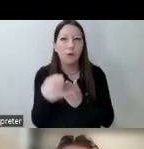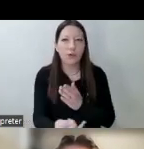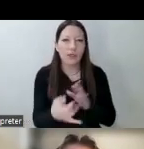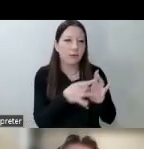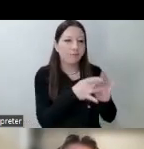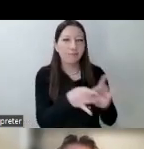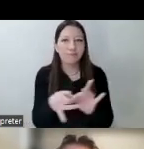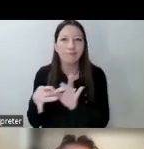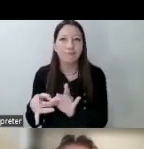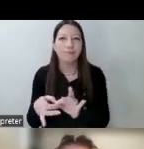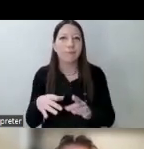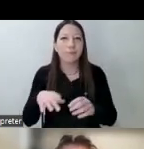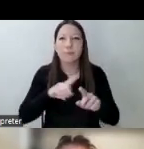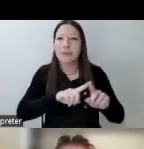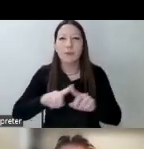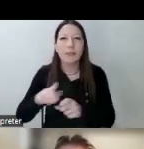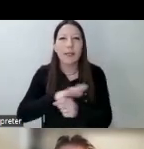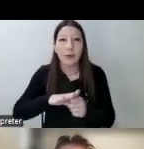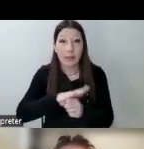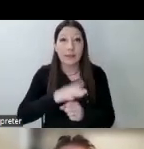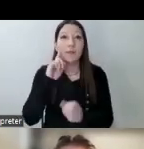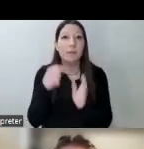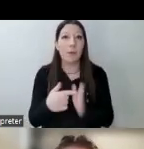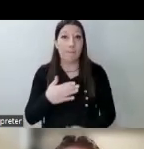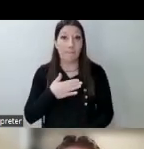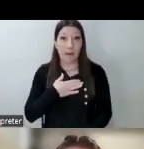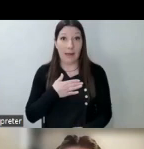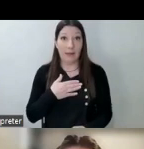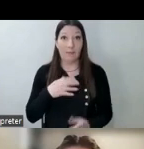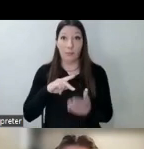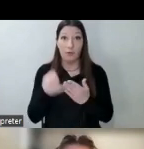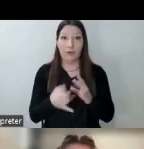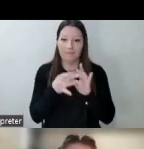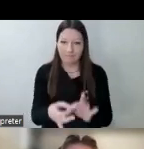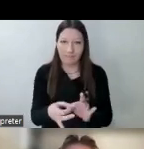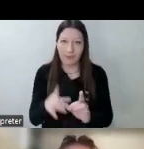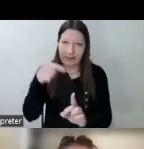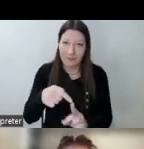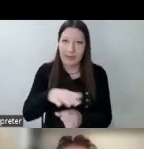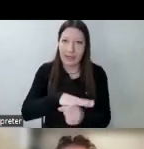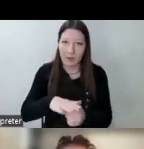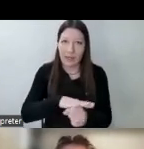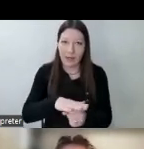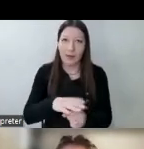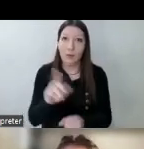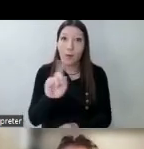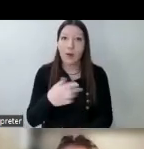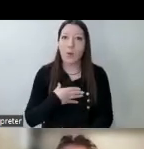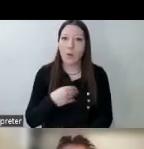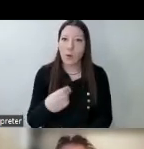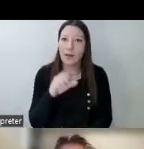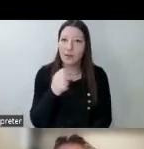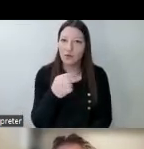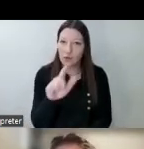topics. Mine, for instance, is located within a portion of the Whiteshell Provincial Park. One of my colleagues is working on a project in